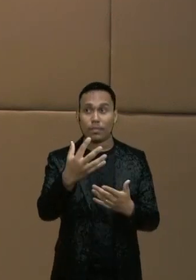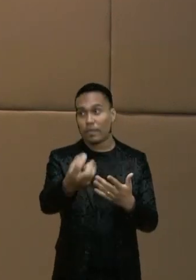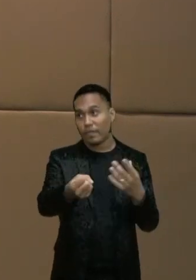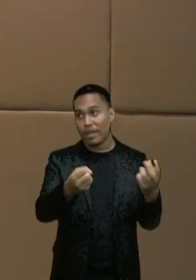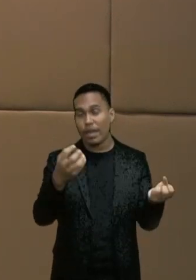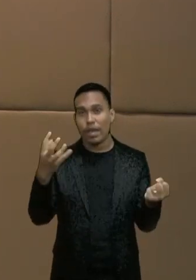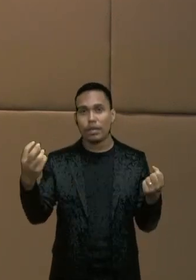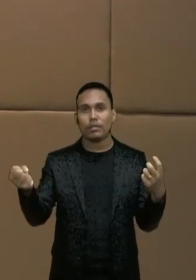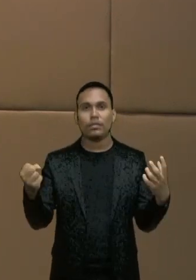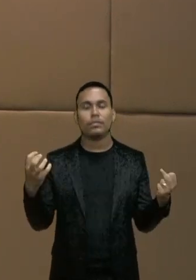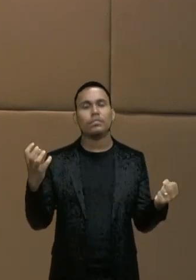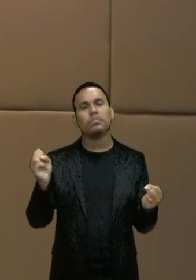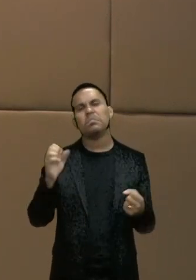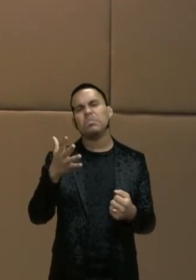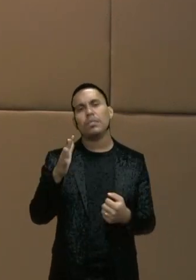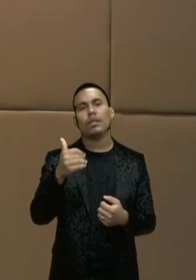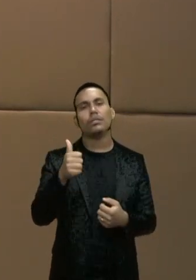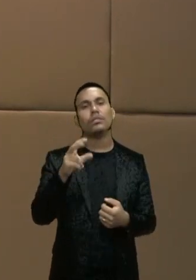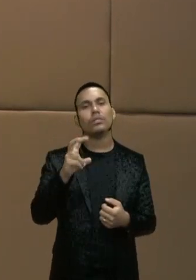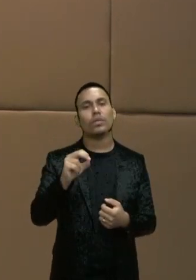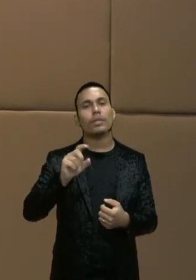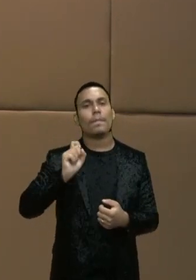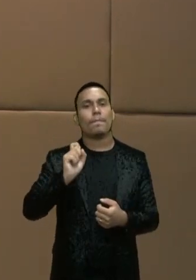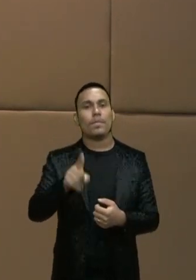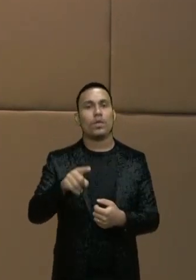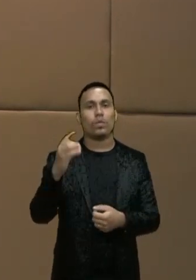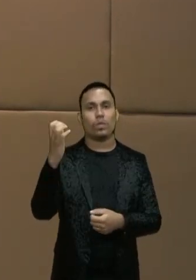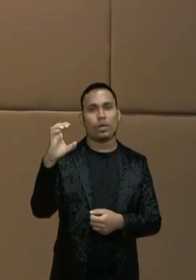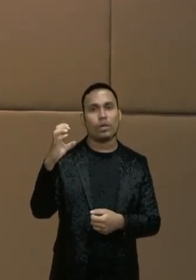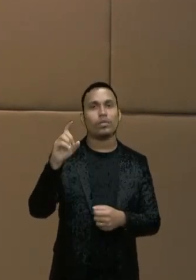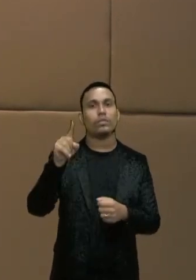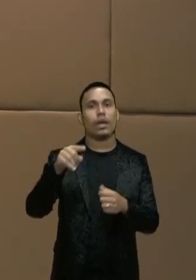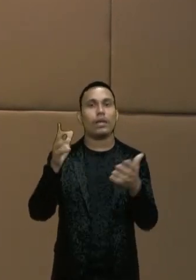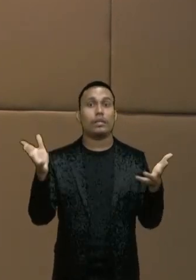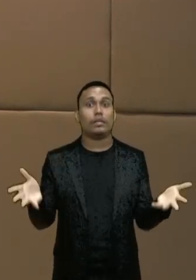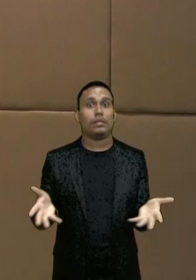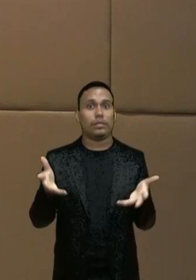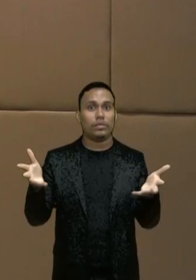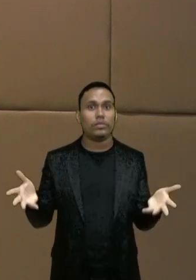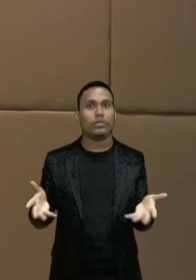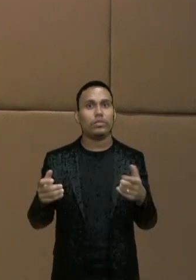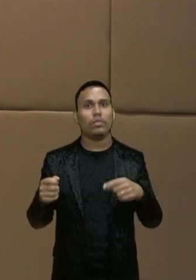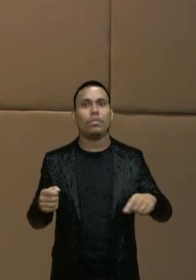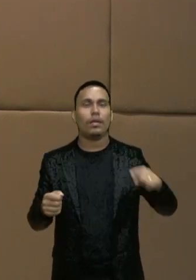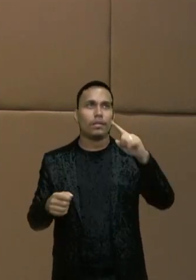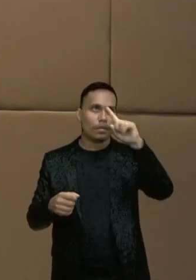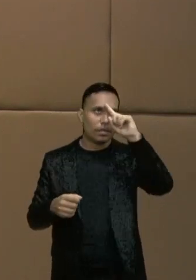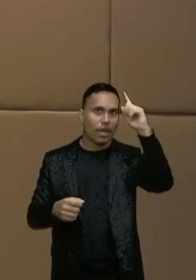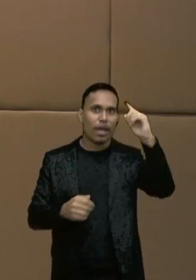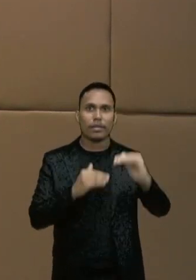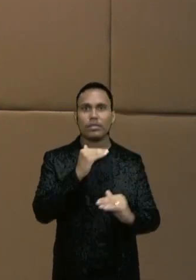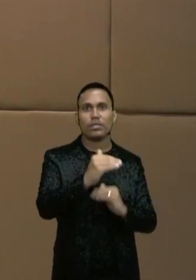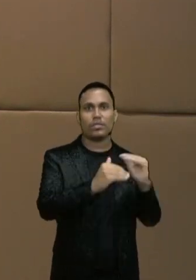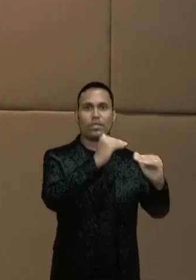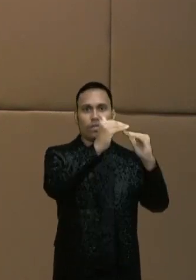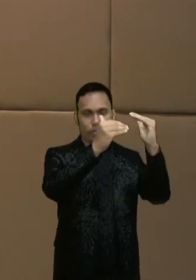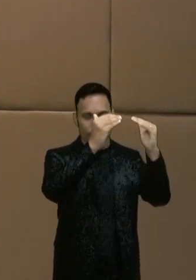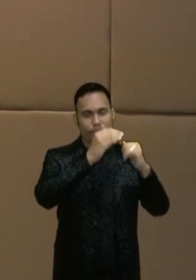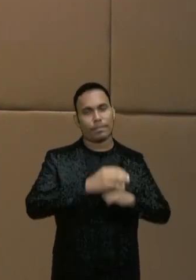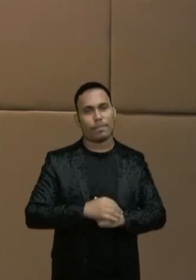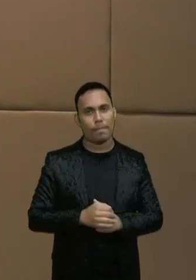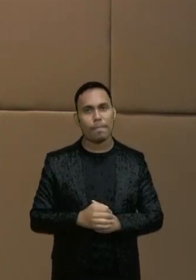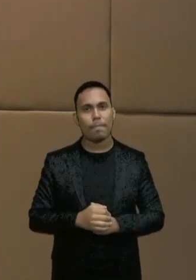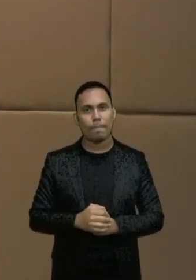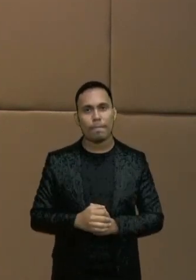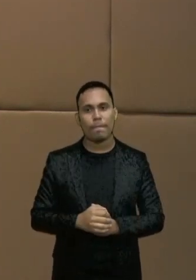recebendo receiving 150,000 euros de desenvolver ideias in order to develop e aqui também